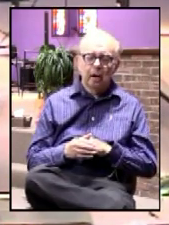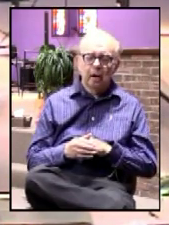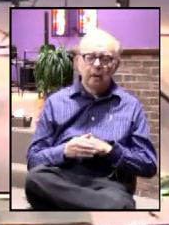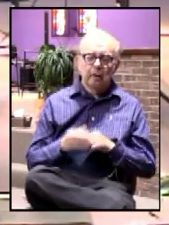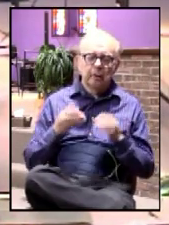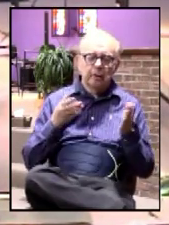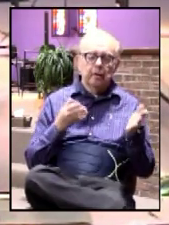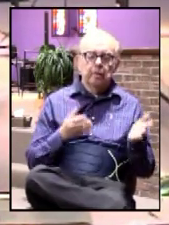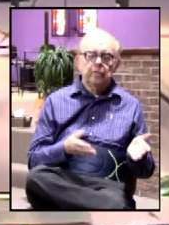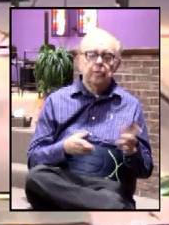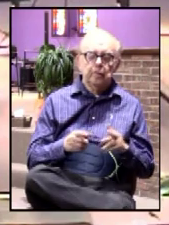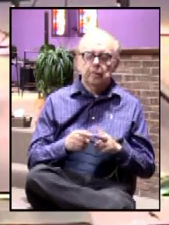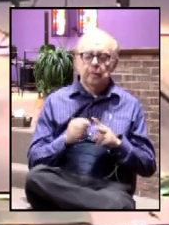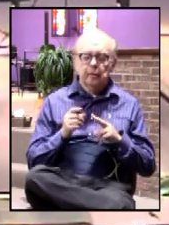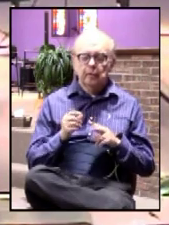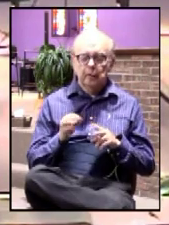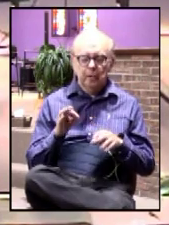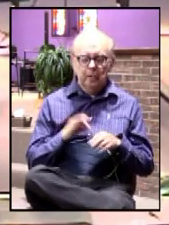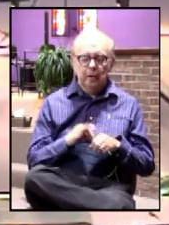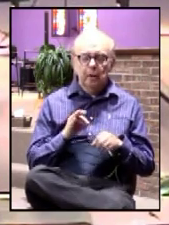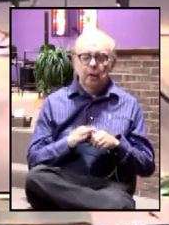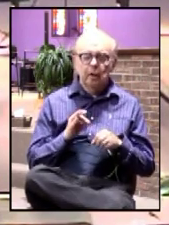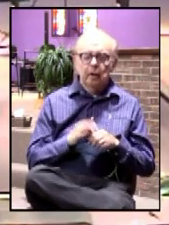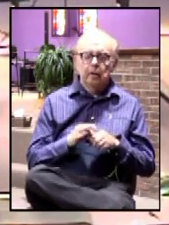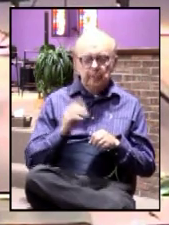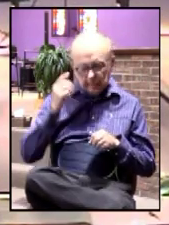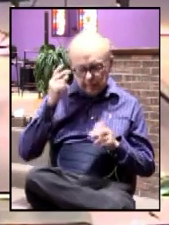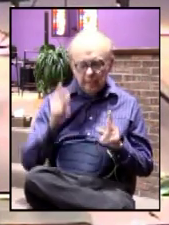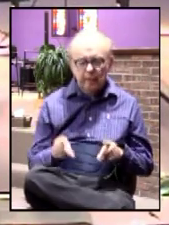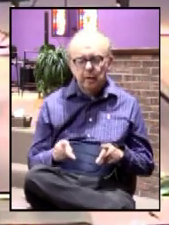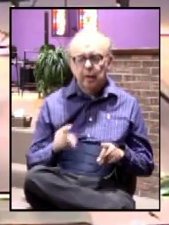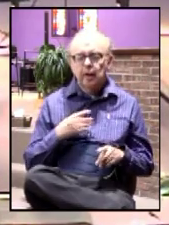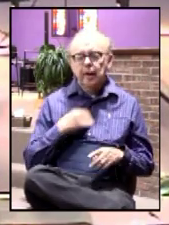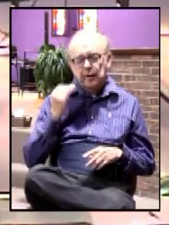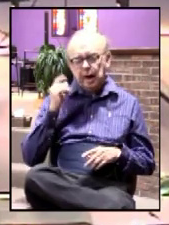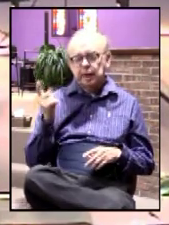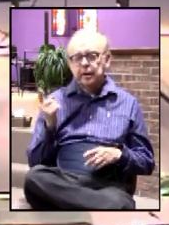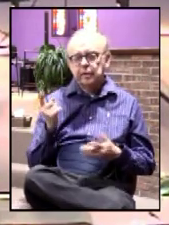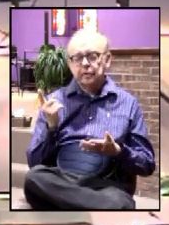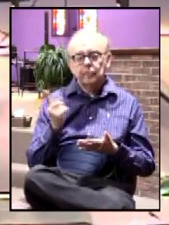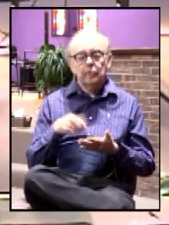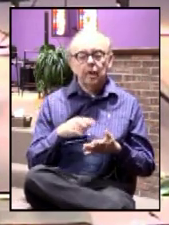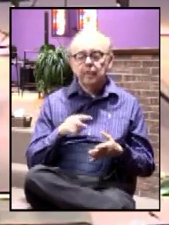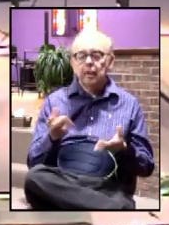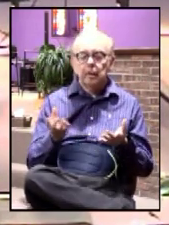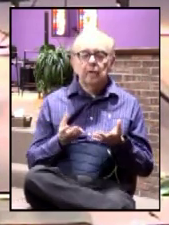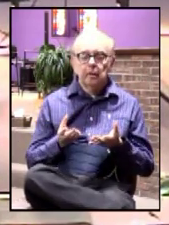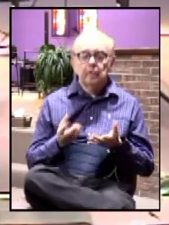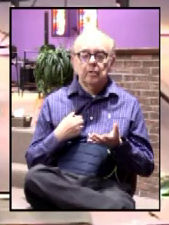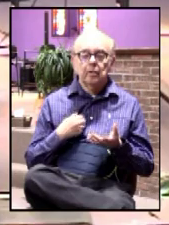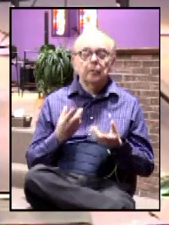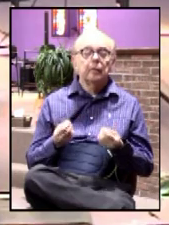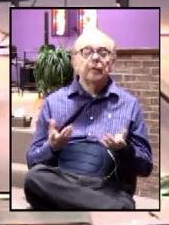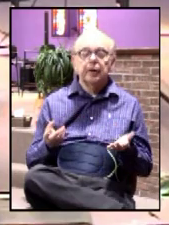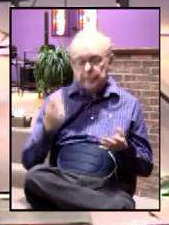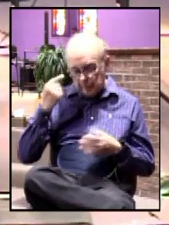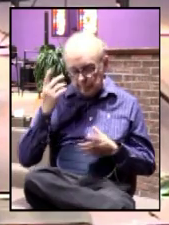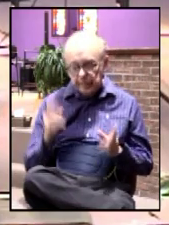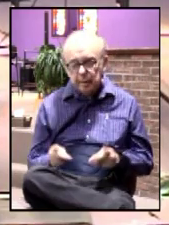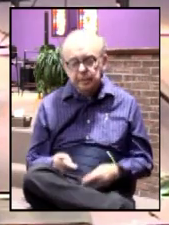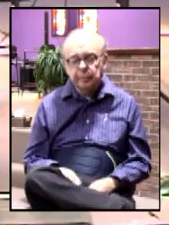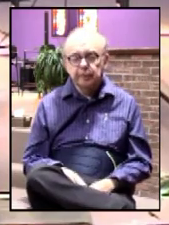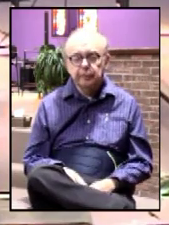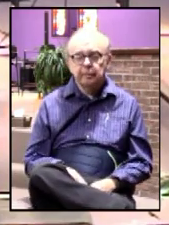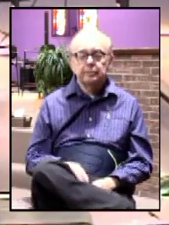You elect politicians, and they all have these ideas of what they want. And what do?